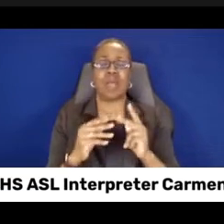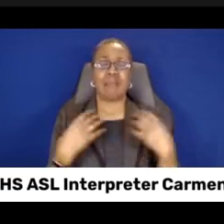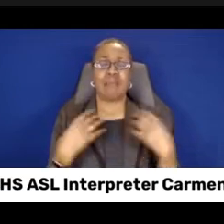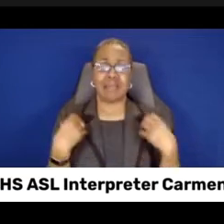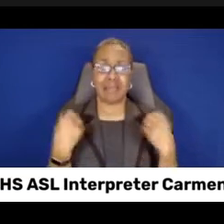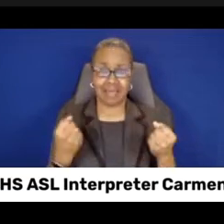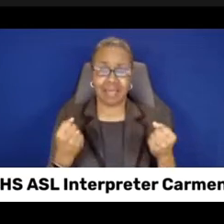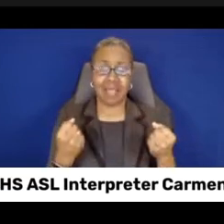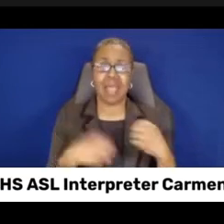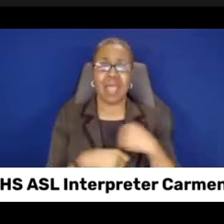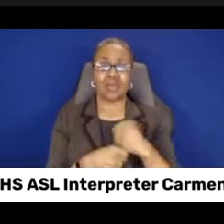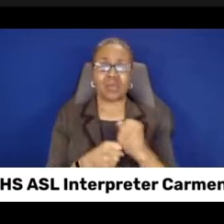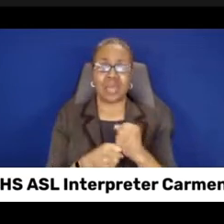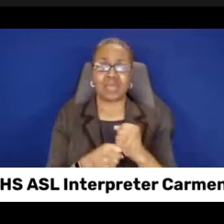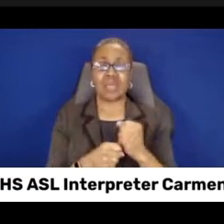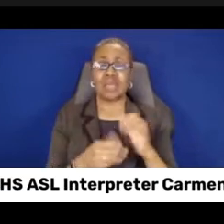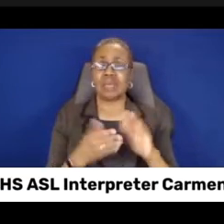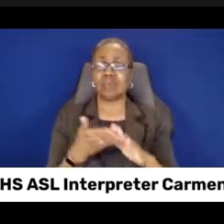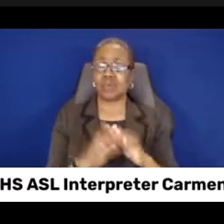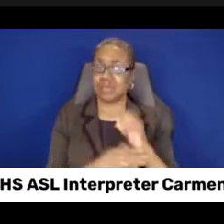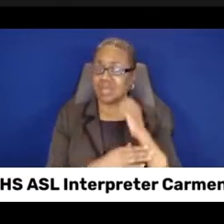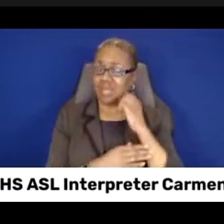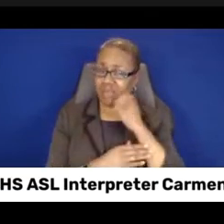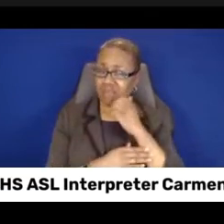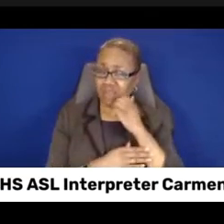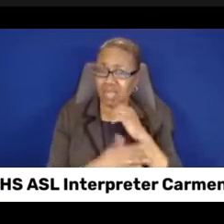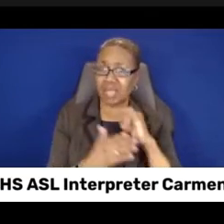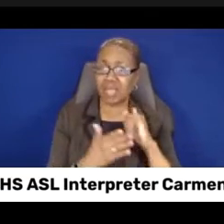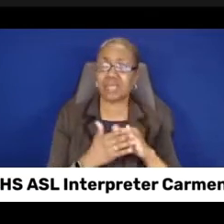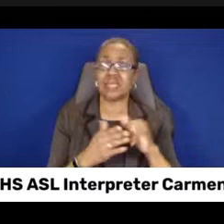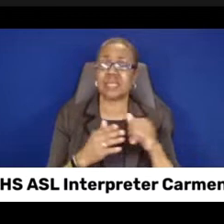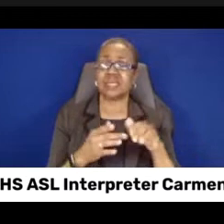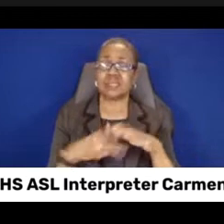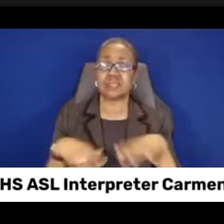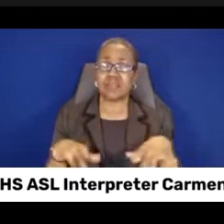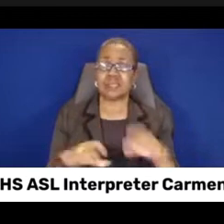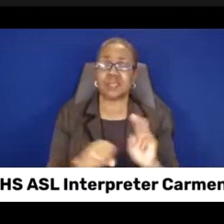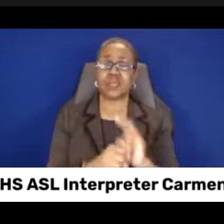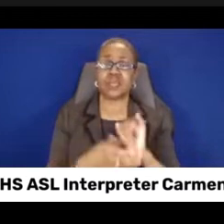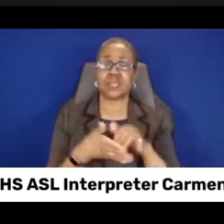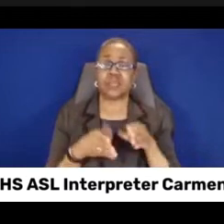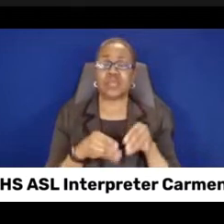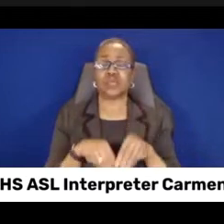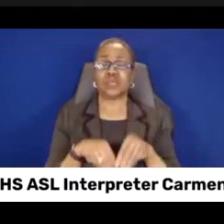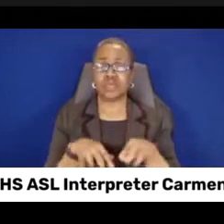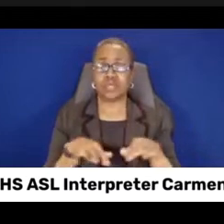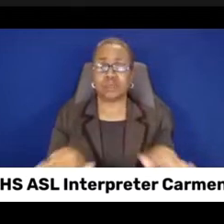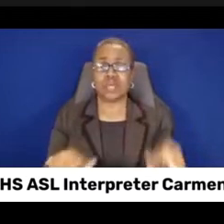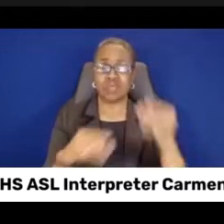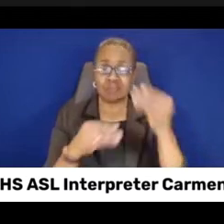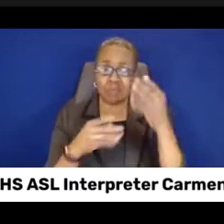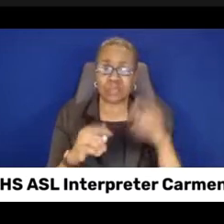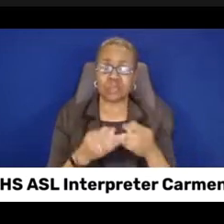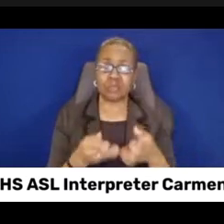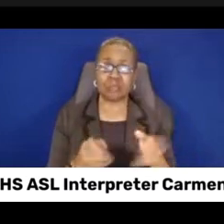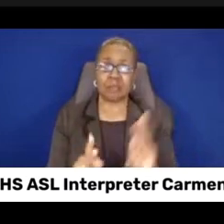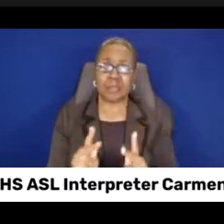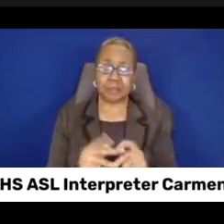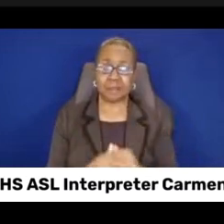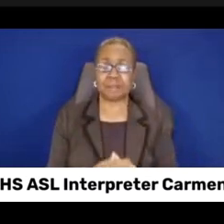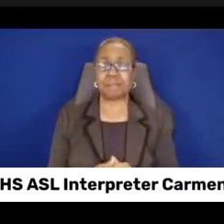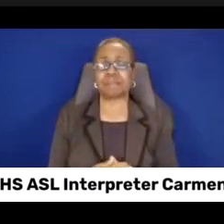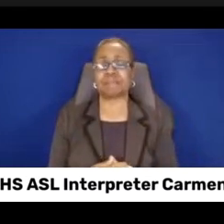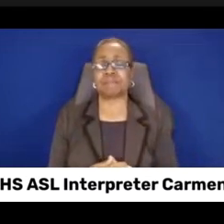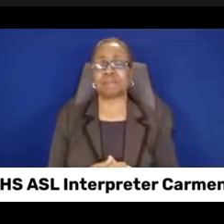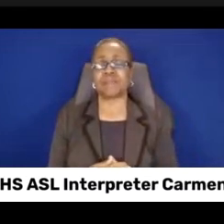and creating community every day in these green spaces, and use it as a way to disseminate this information to the general public.